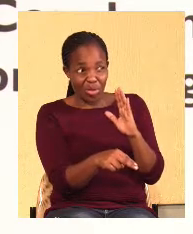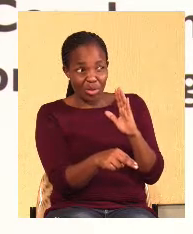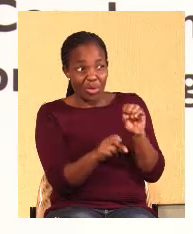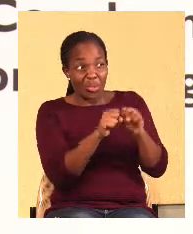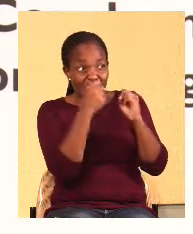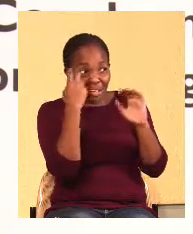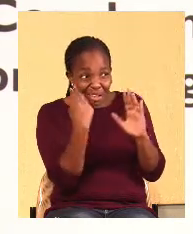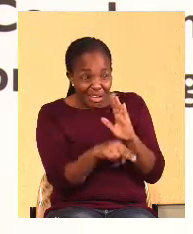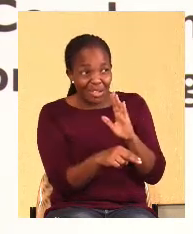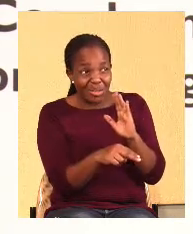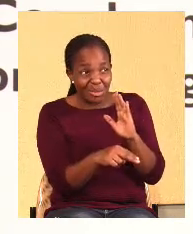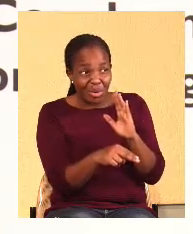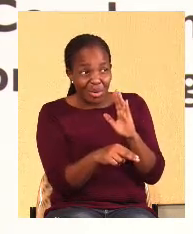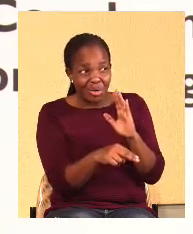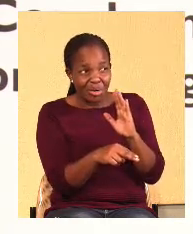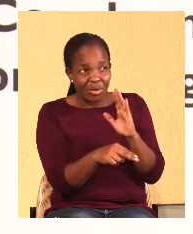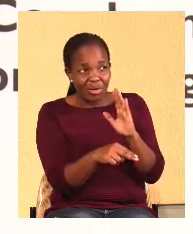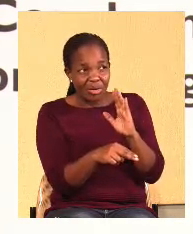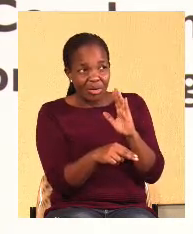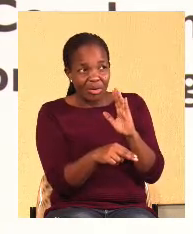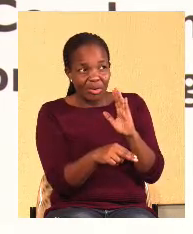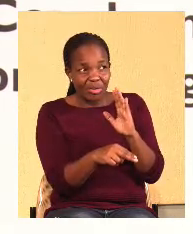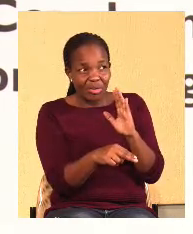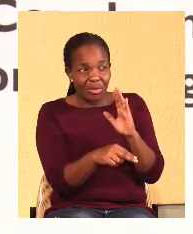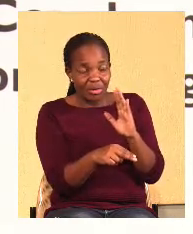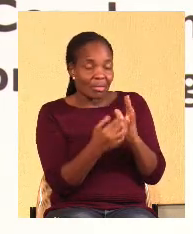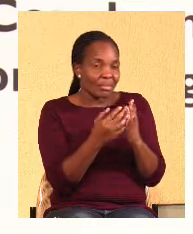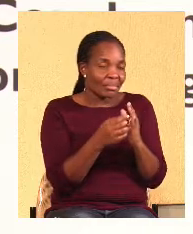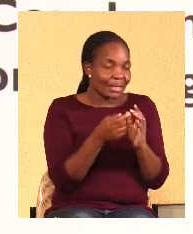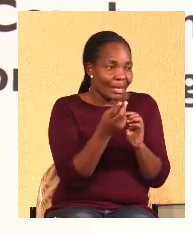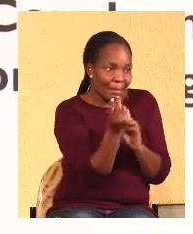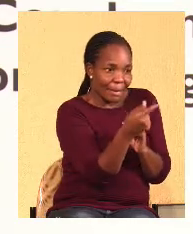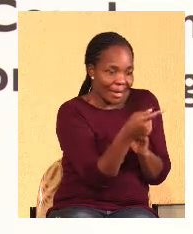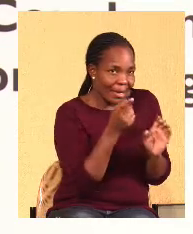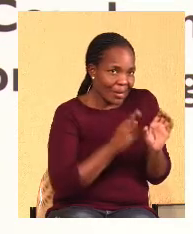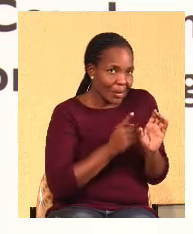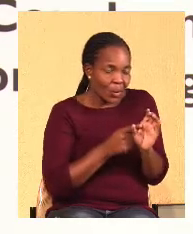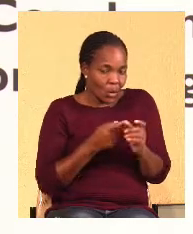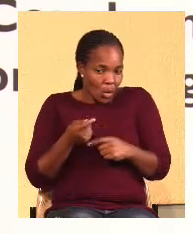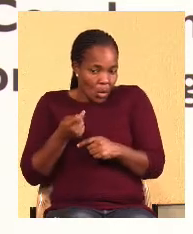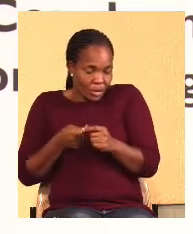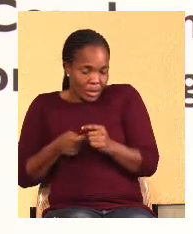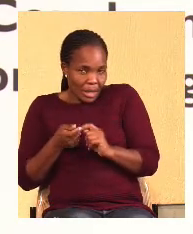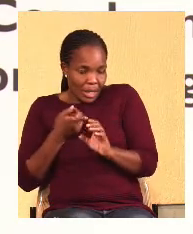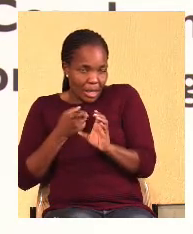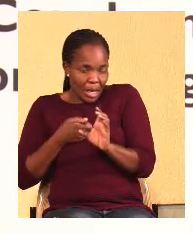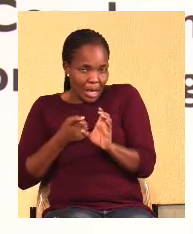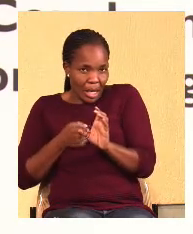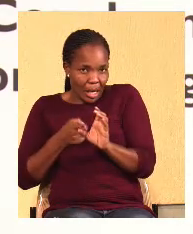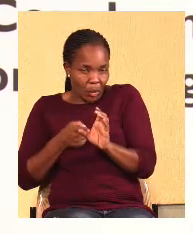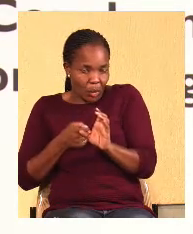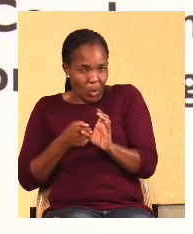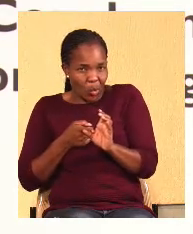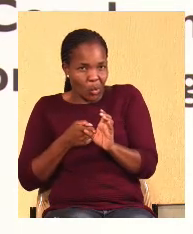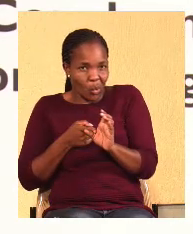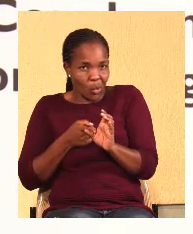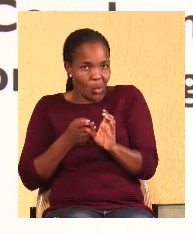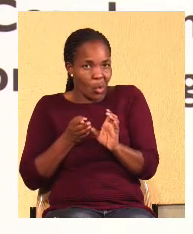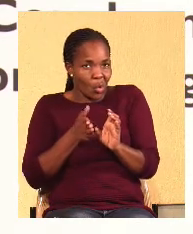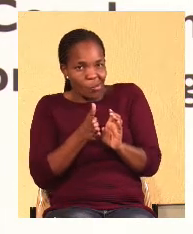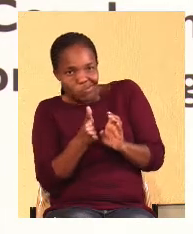commit offence, in this instance, either buying or selling liquor or alcohol, or